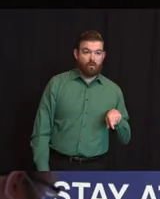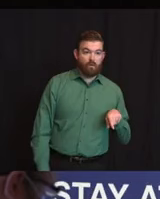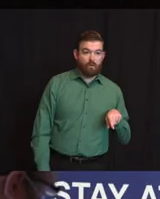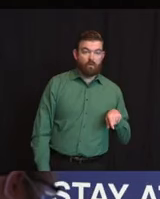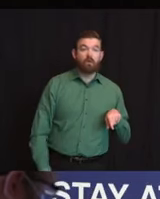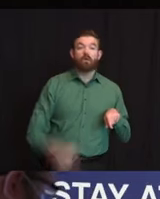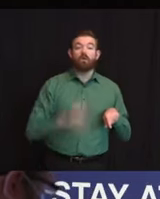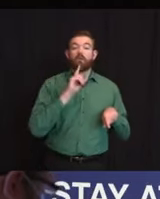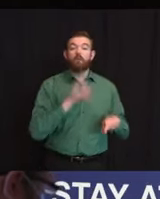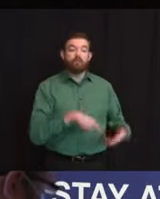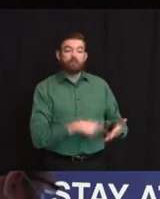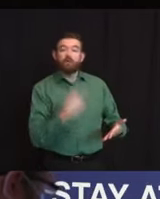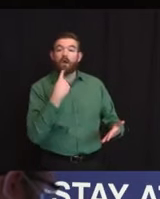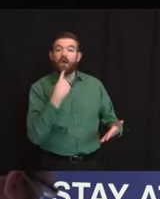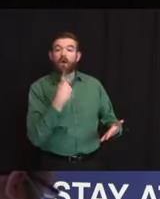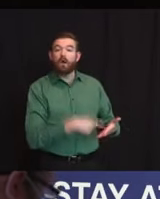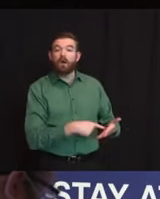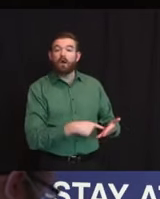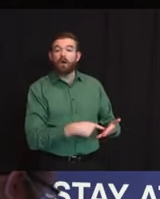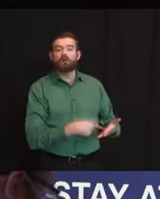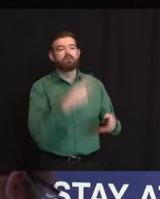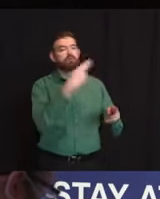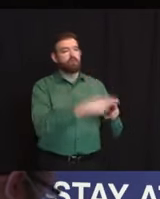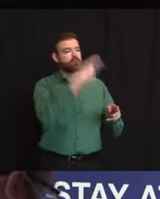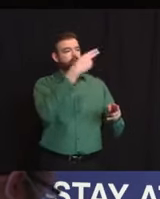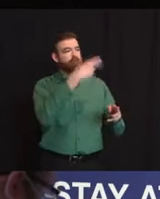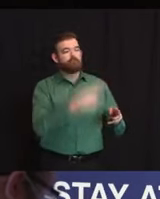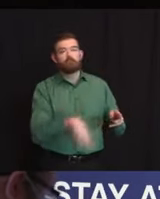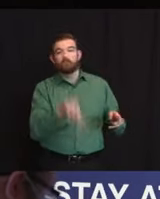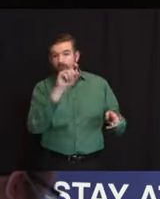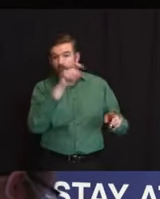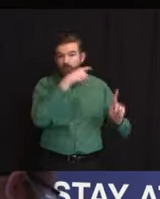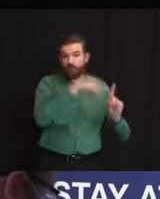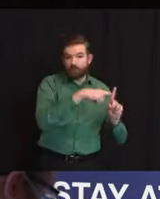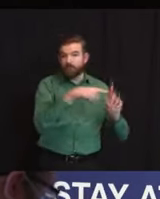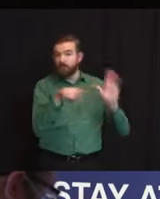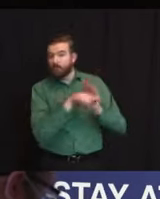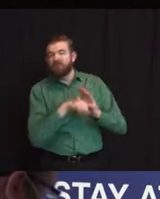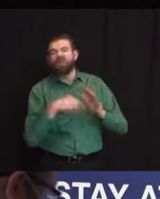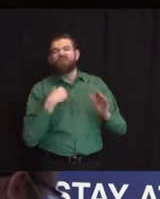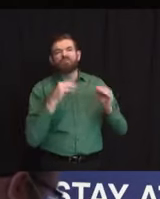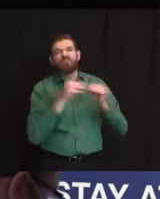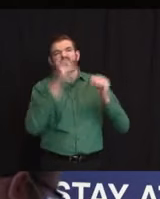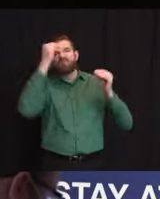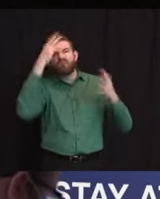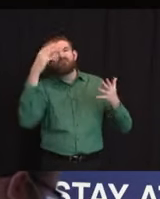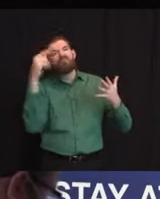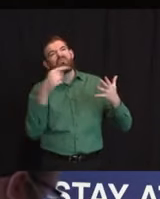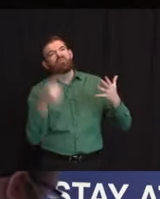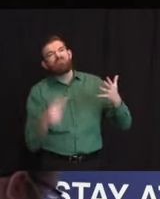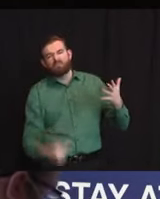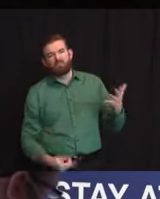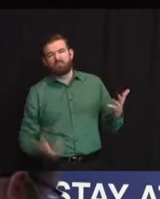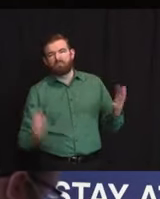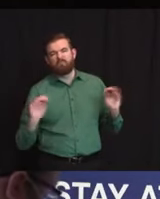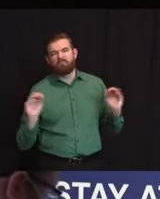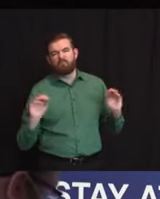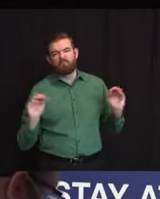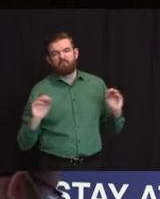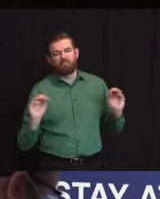us, particularly all those negative ones, we don't have that information because the lab never had that information. We don't have any way to tie a name together with anybody's race or